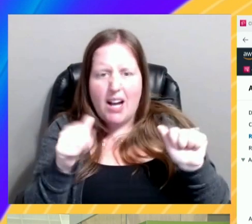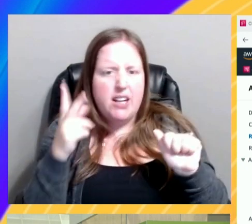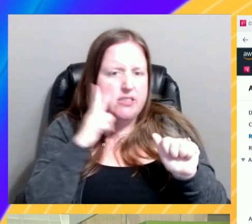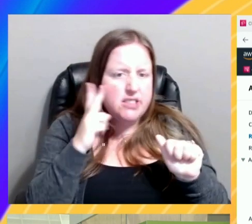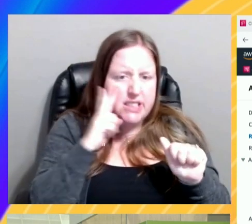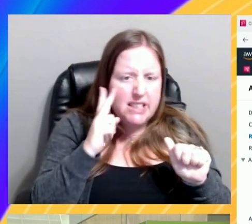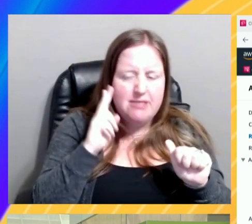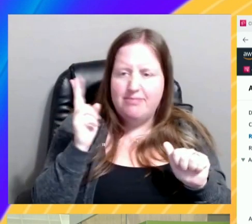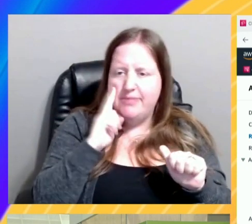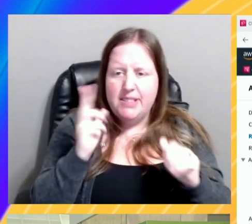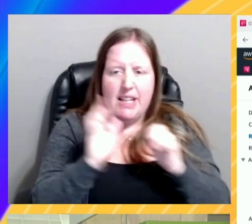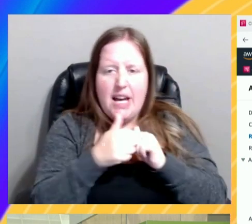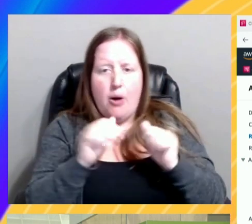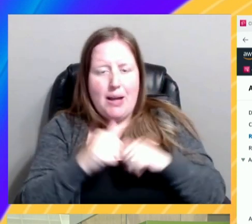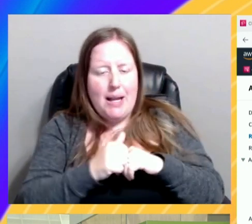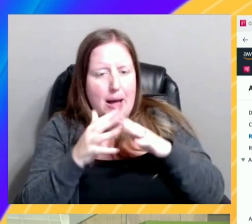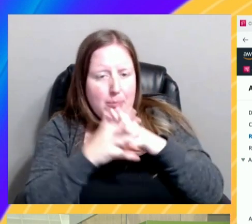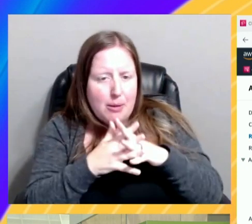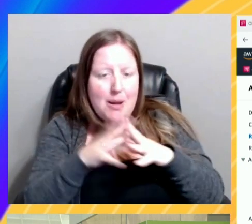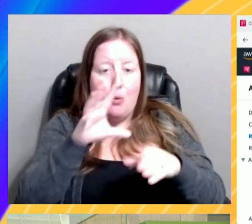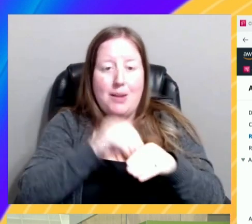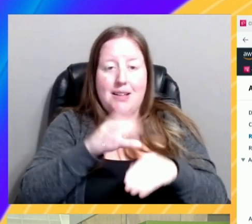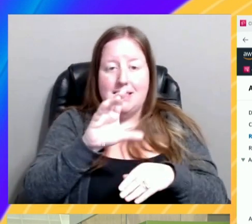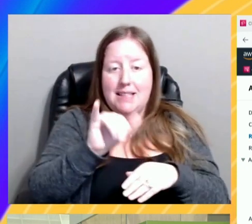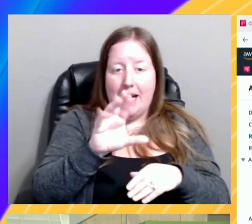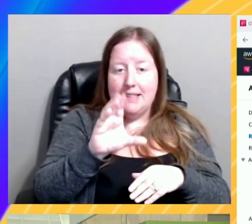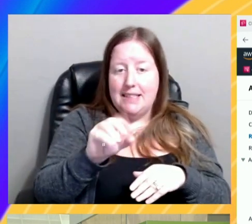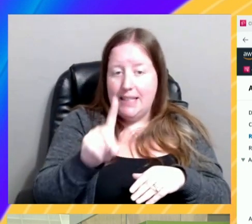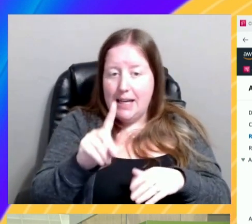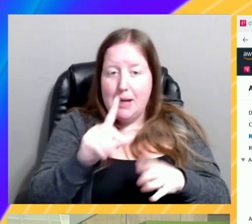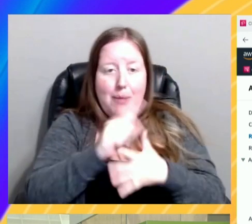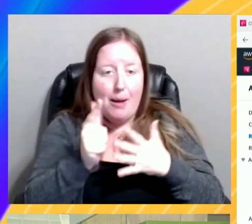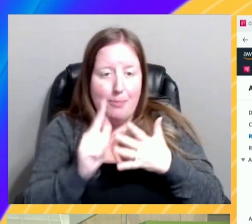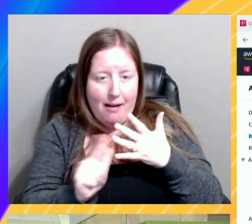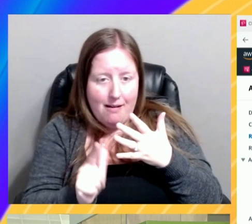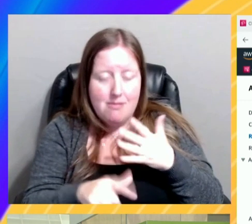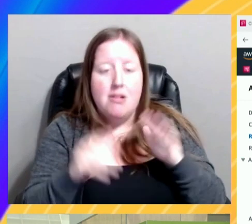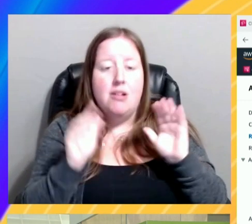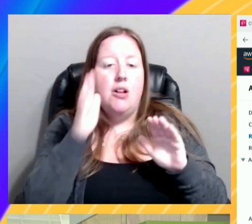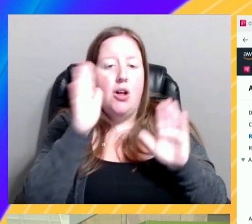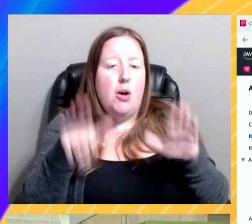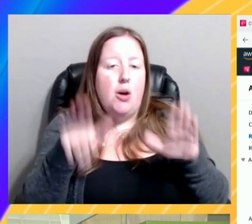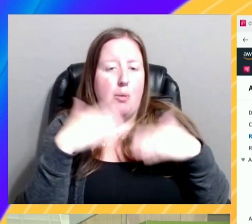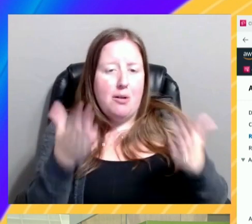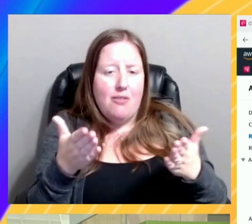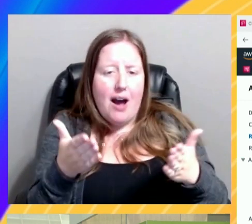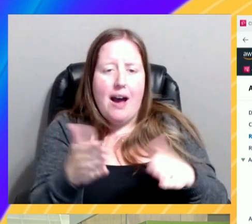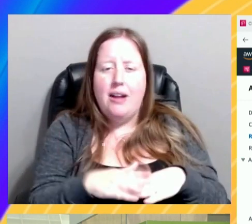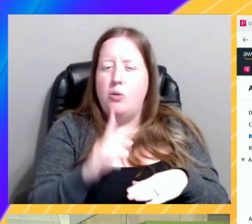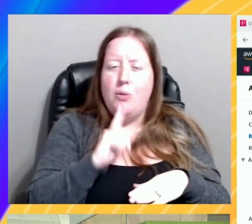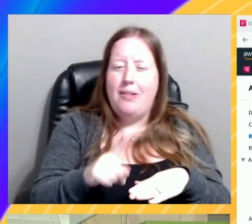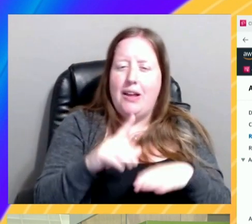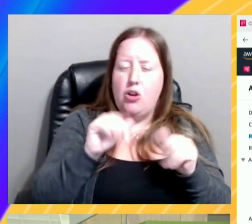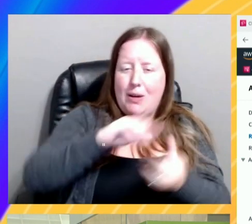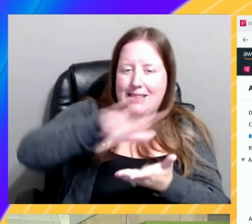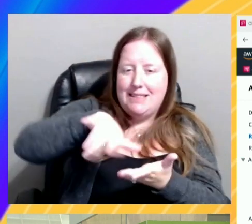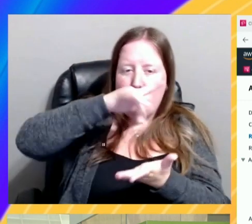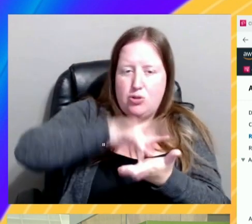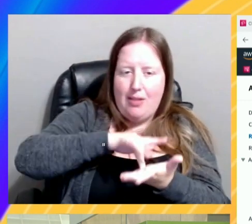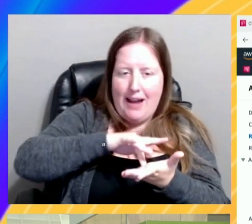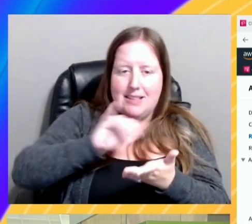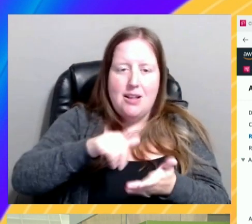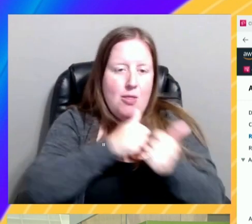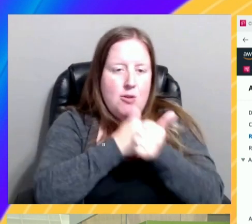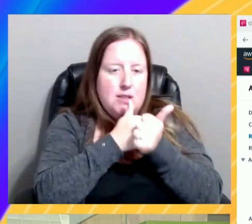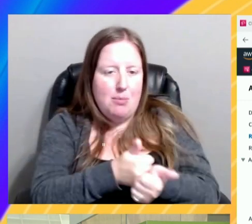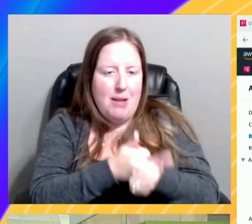can implement that within your CI/CD pipeline. You'll see that it's going to provide a way where you can centralize those compliance